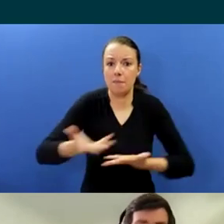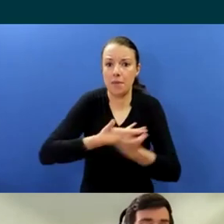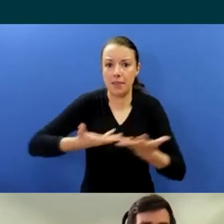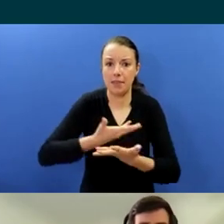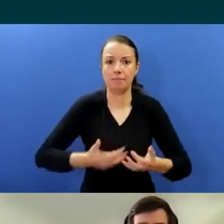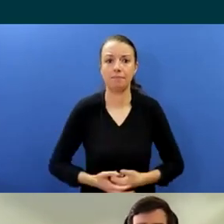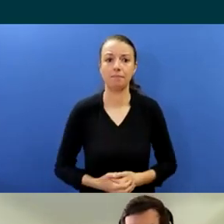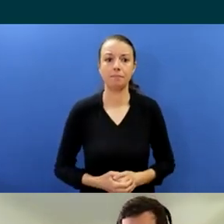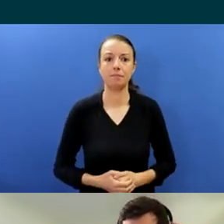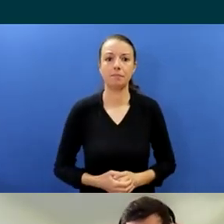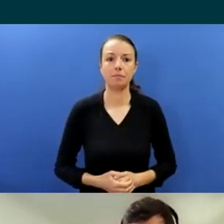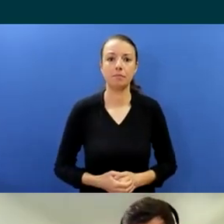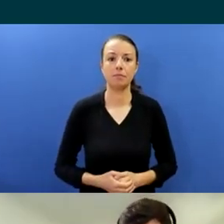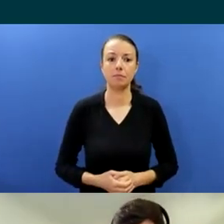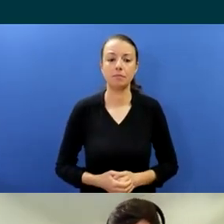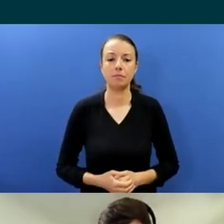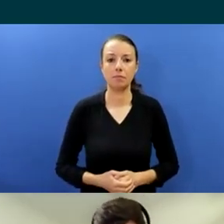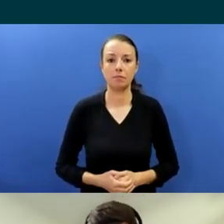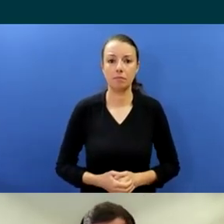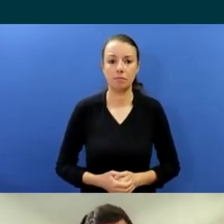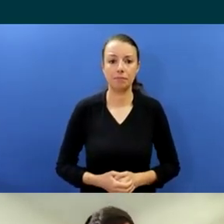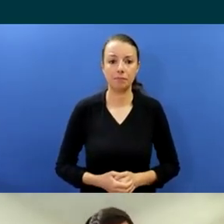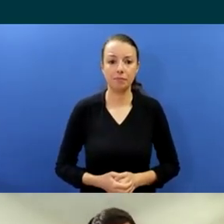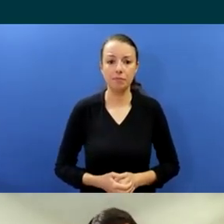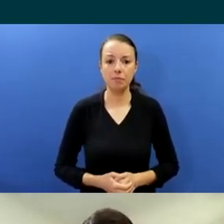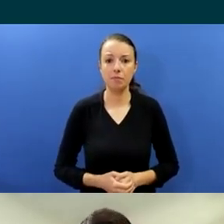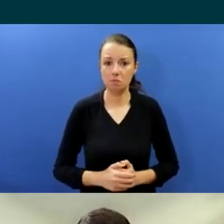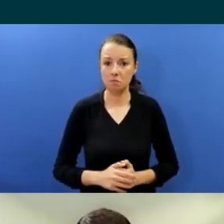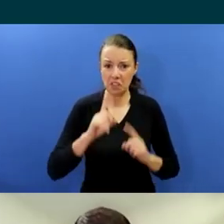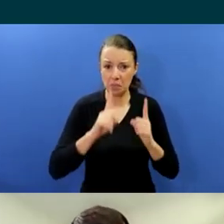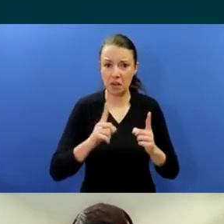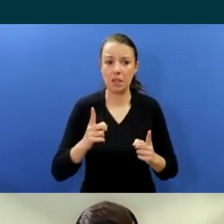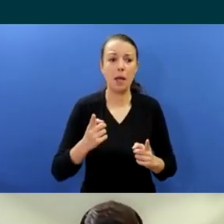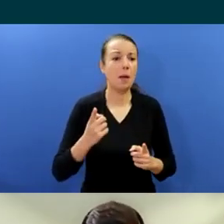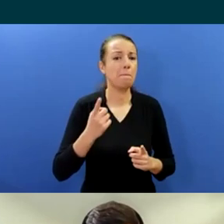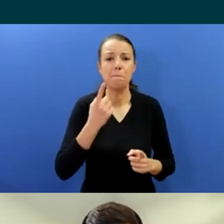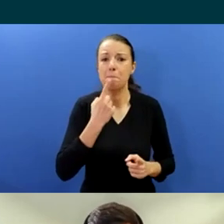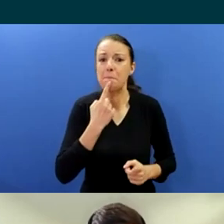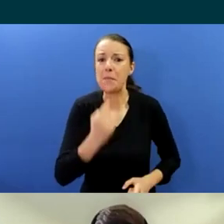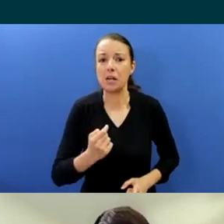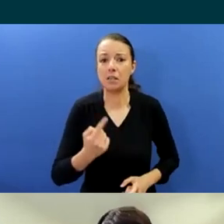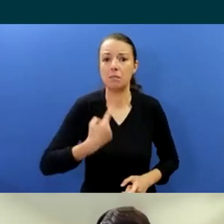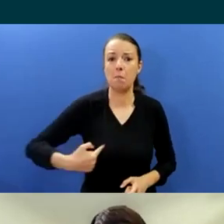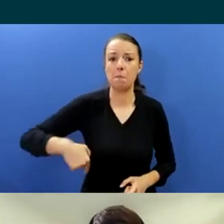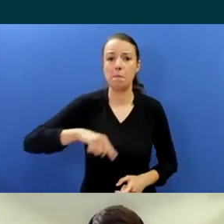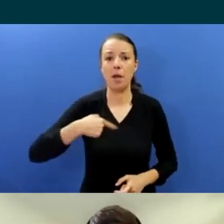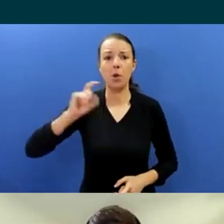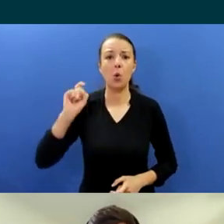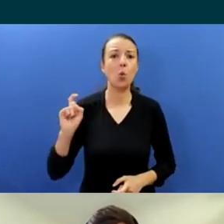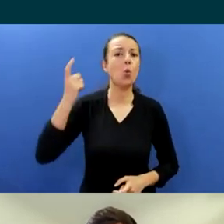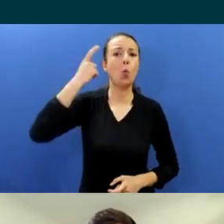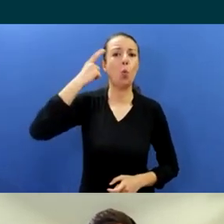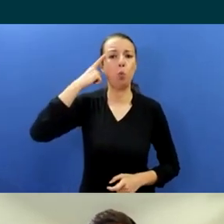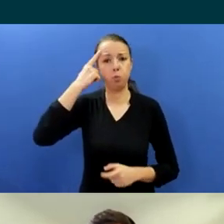the lead in informal participation processes out there in the field. We are also responsible